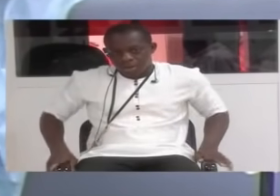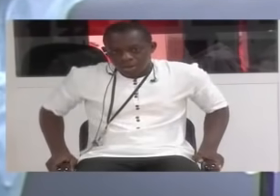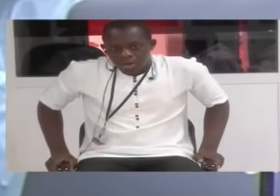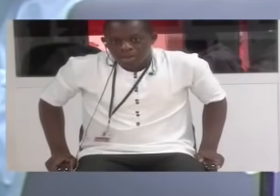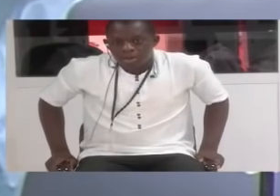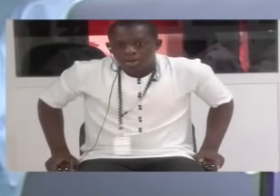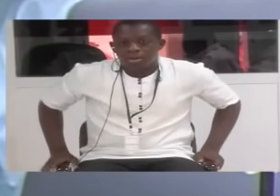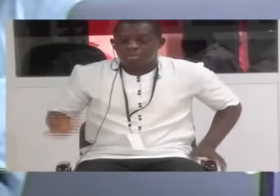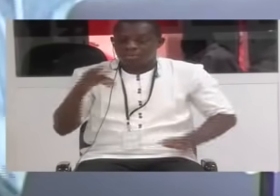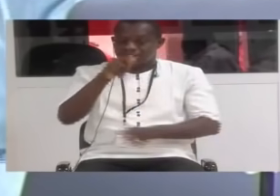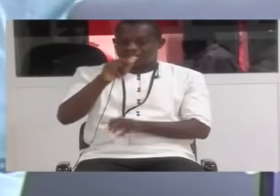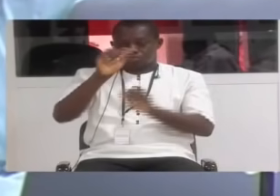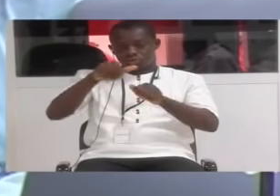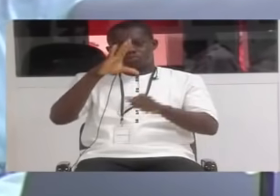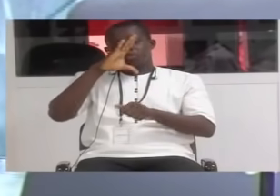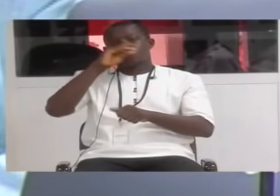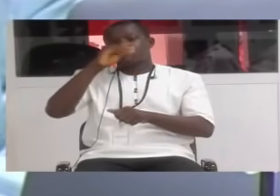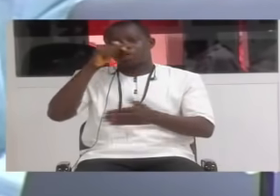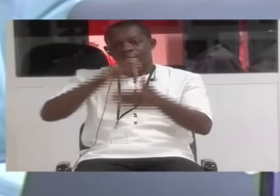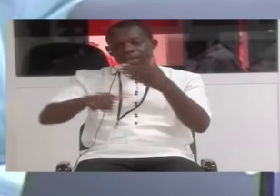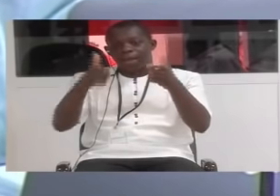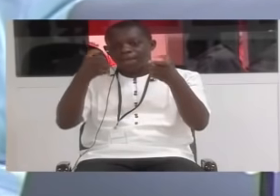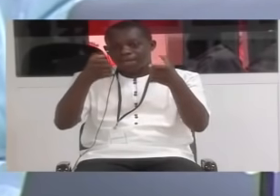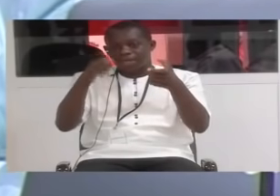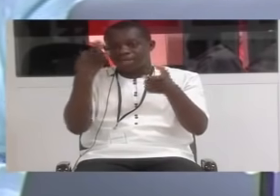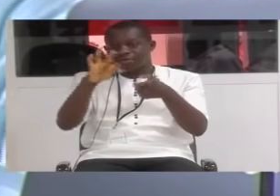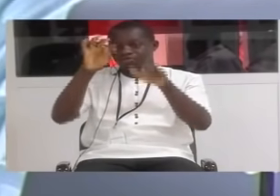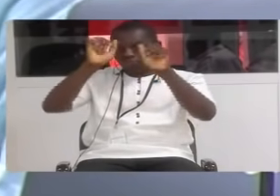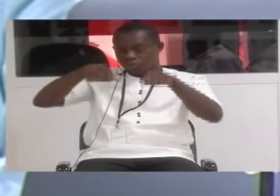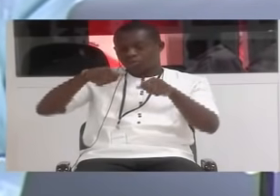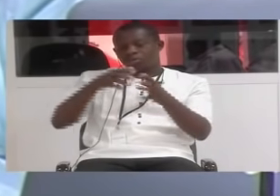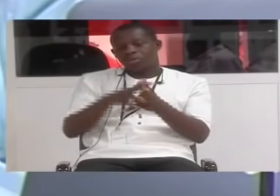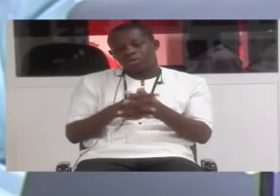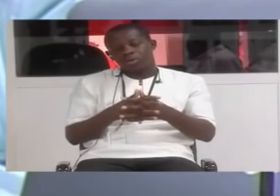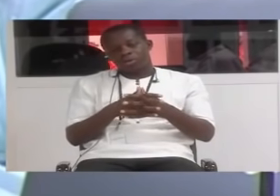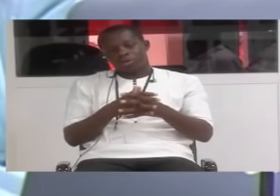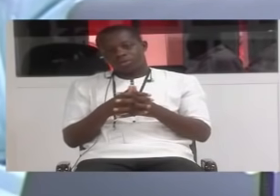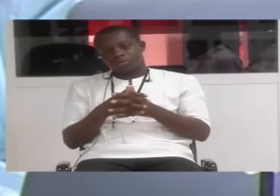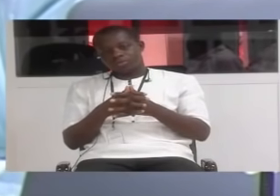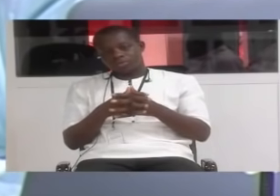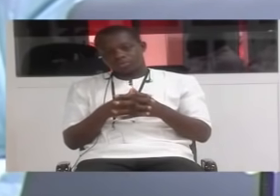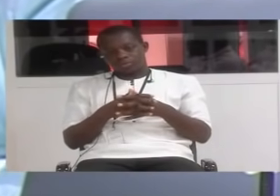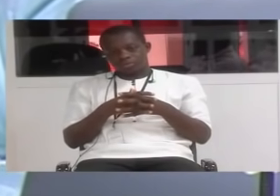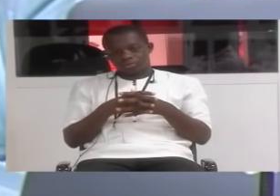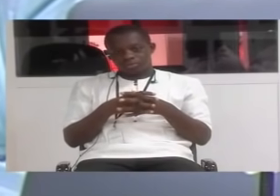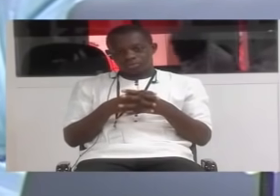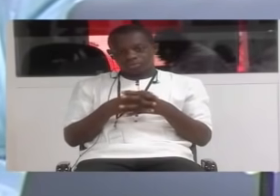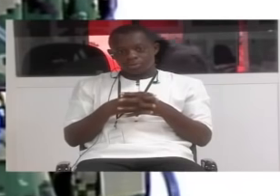can speak in Mandinka if you comfortable speaking in Mandinka. Legi mun nga wax sose si fekene deg nga sose mun nga wax ci